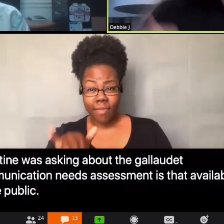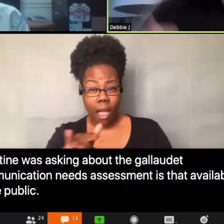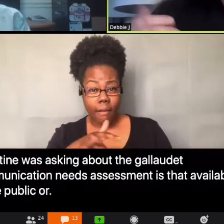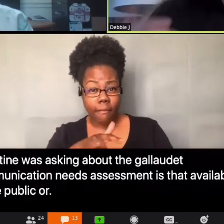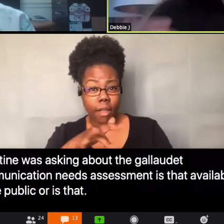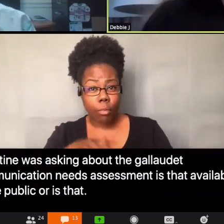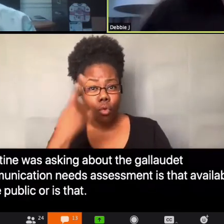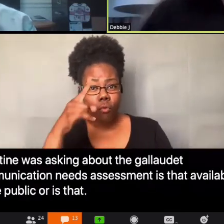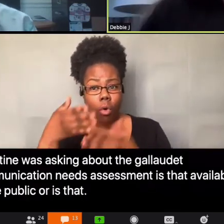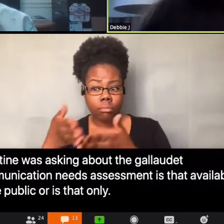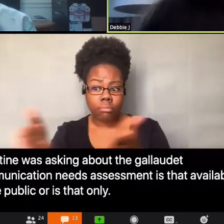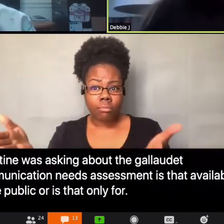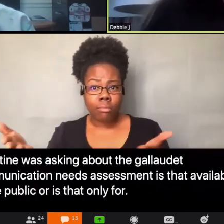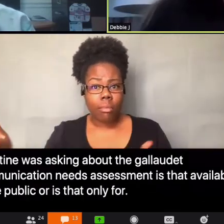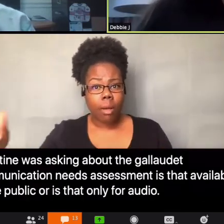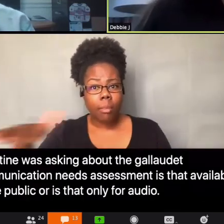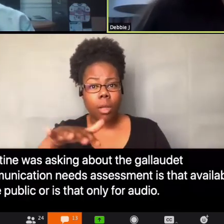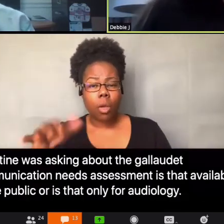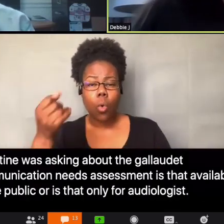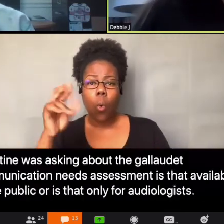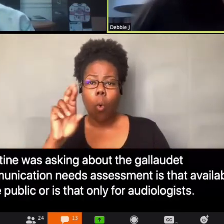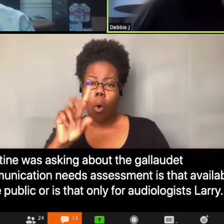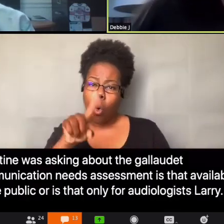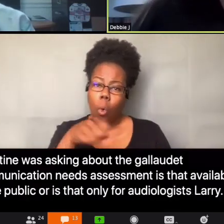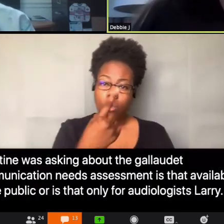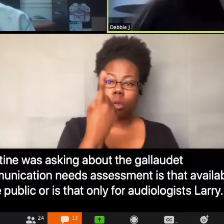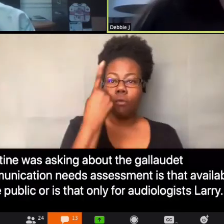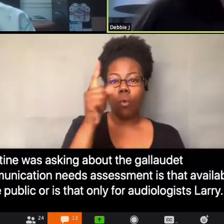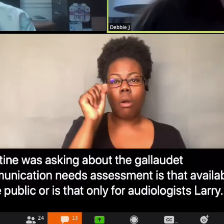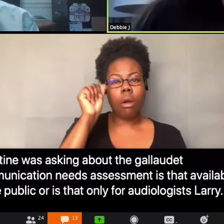or is that only for audiologists, Larry?